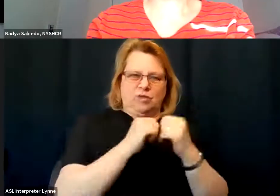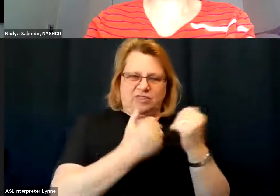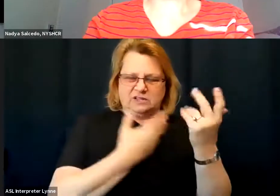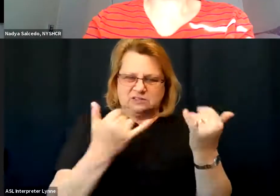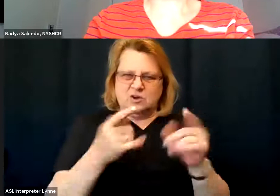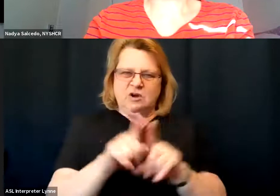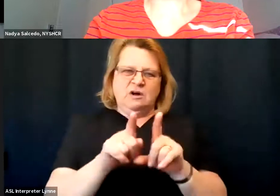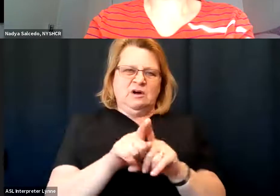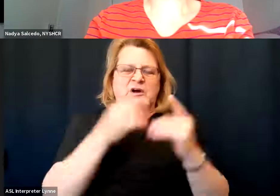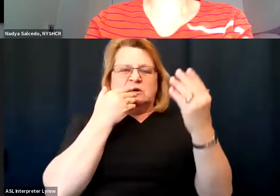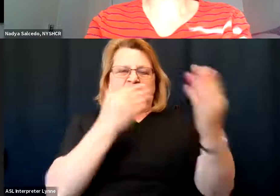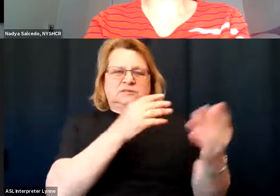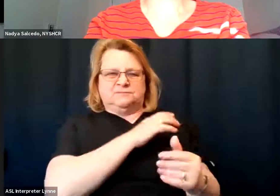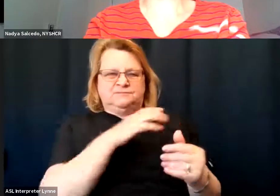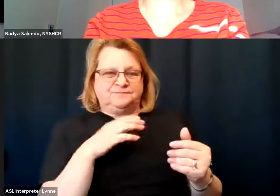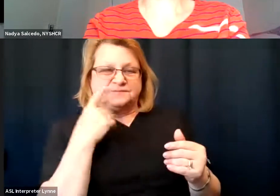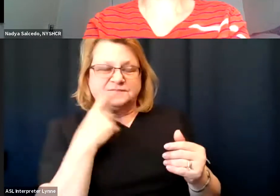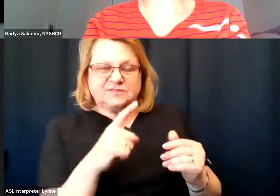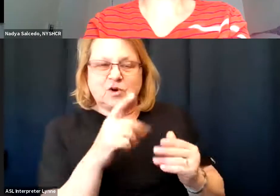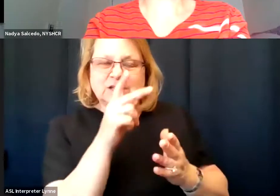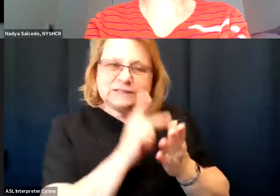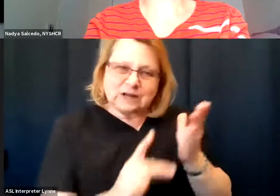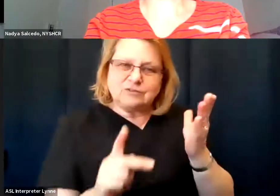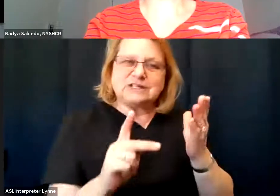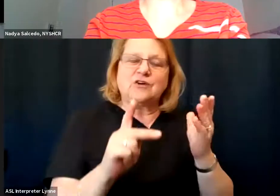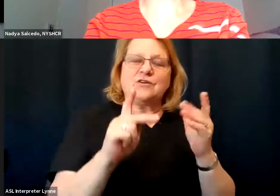Thank you, Commissioner. On behalf of Secretary of State Rosana